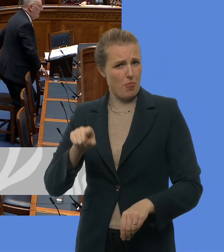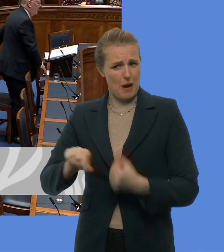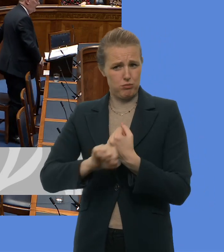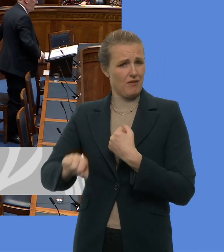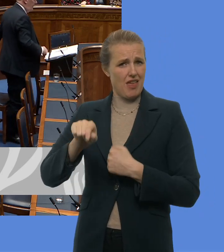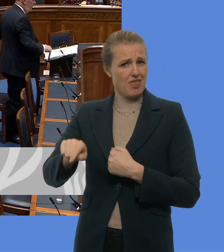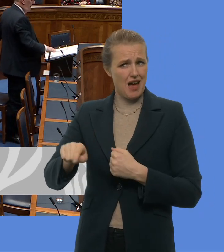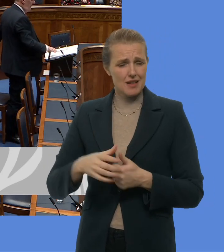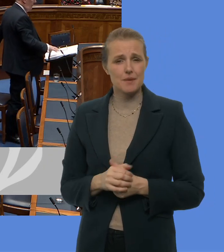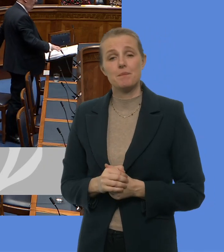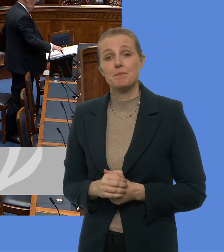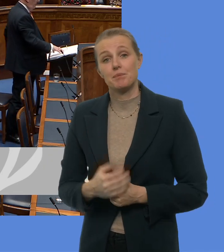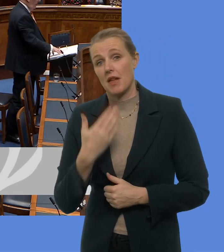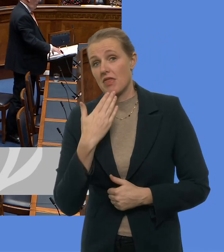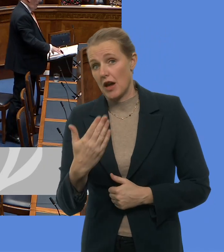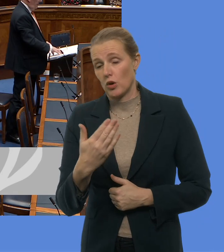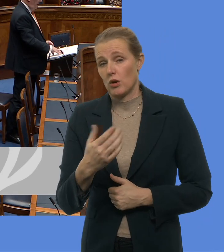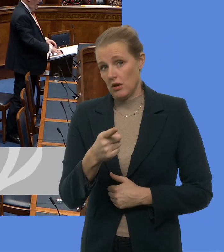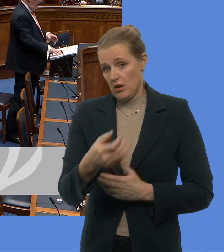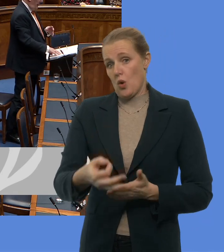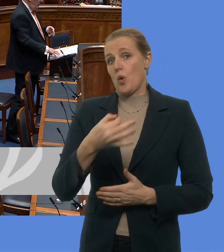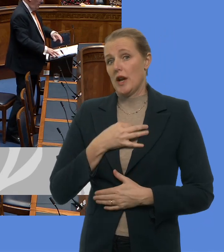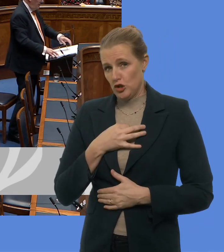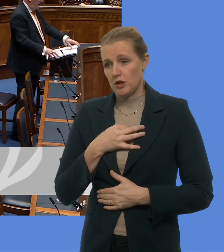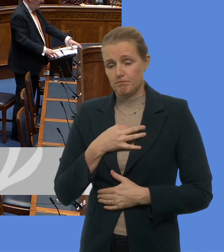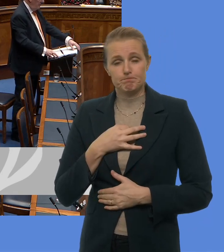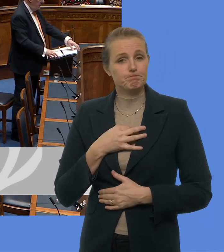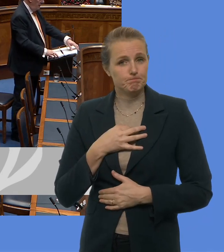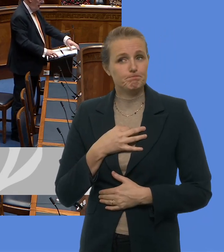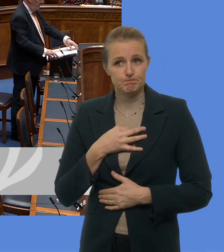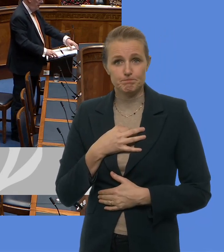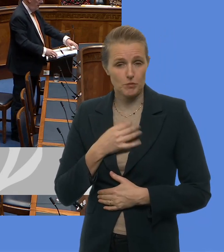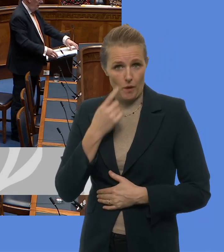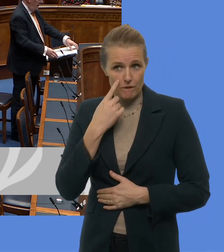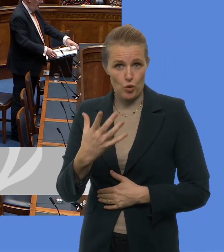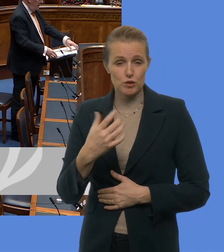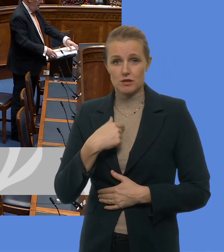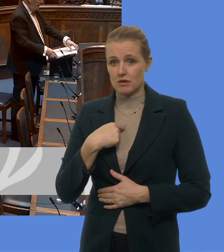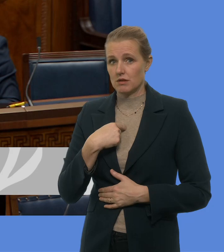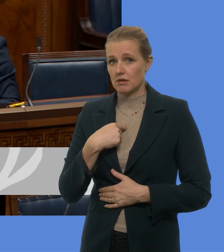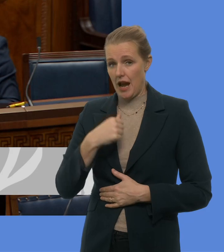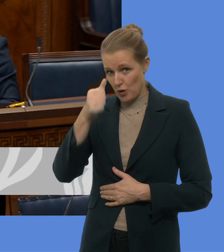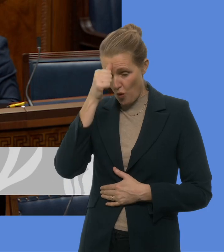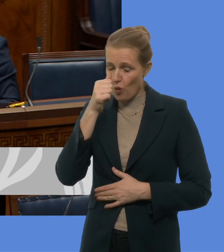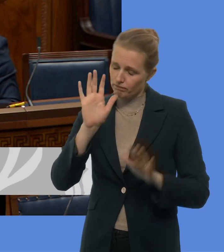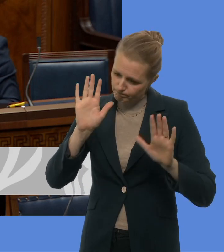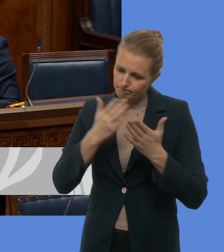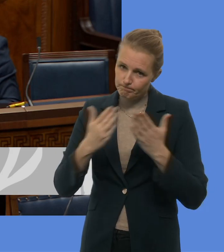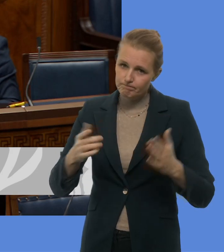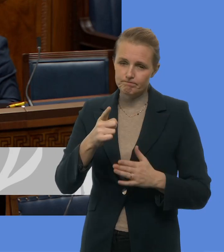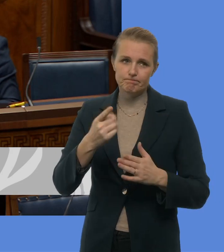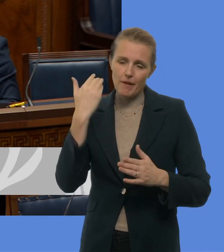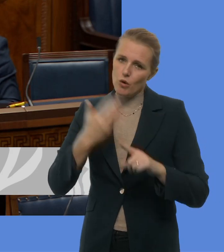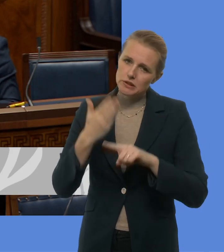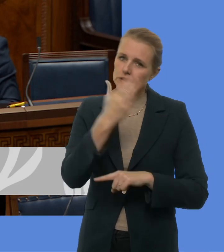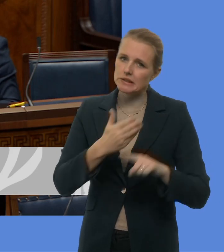Well, I thank the member for her supplementary question, and I acknowledge, of course, the time that she spent in previous